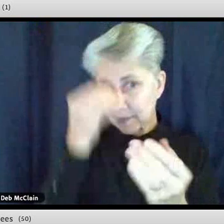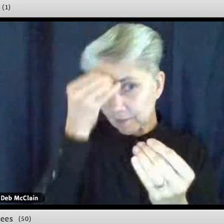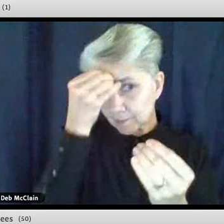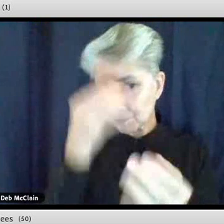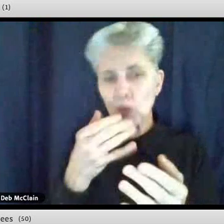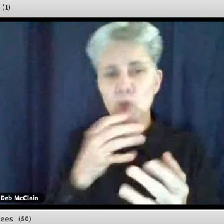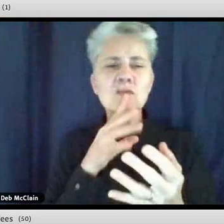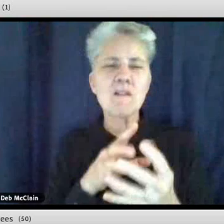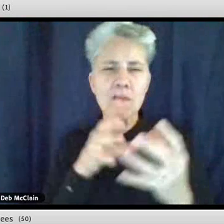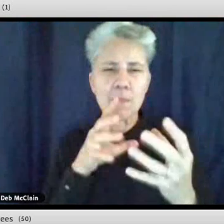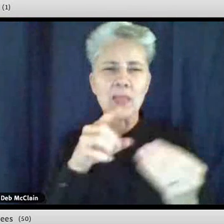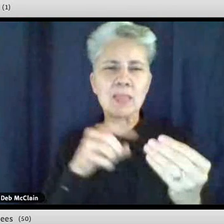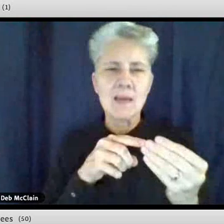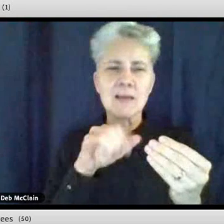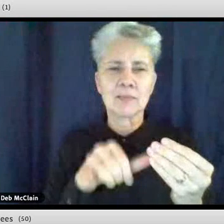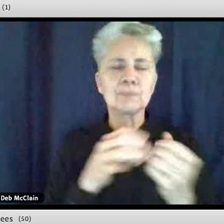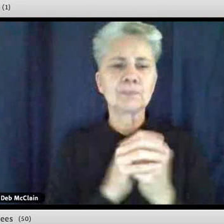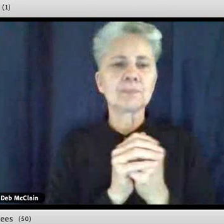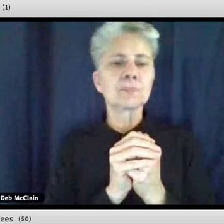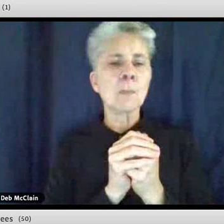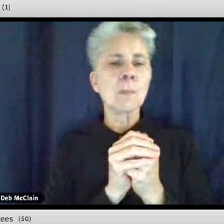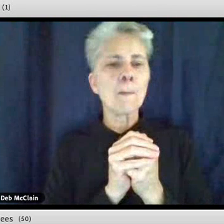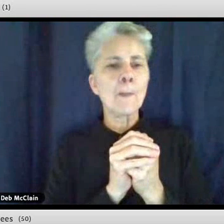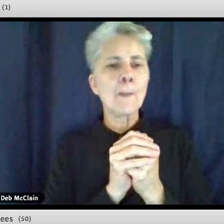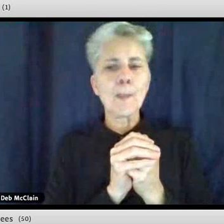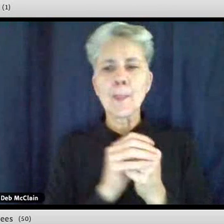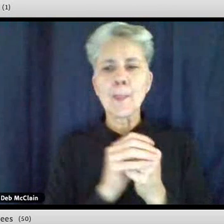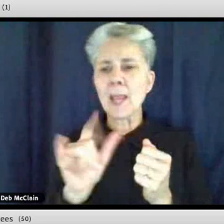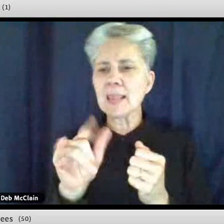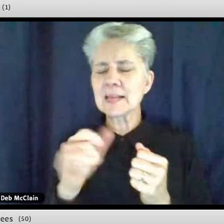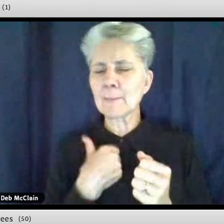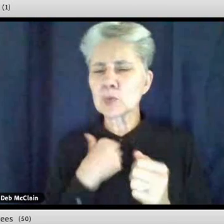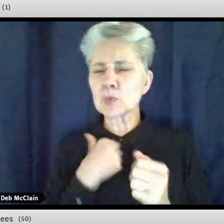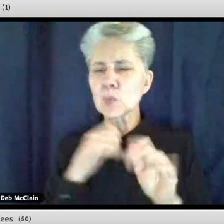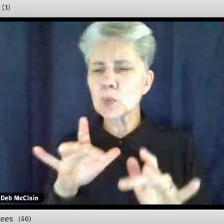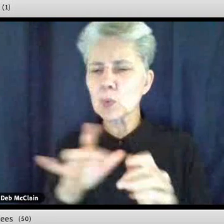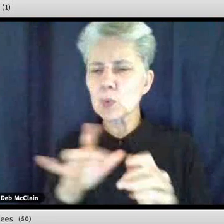going to talk a lot about that today. Oh, Leslie, I'm so sorry.